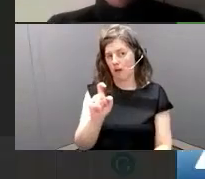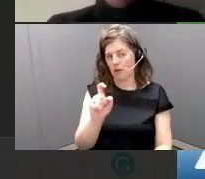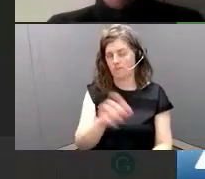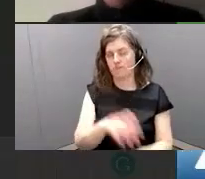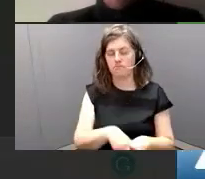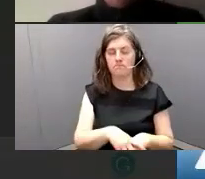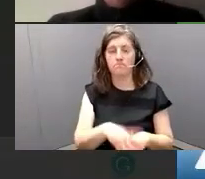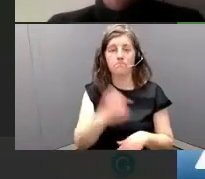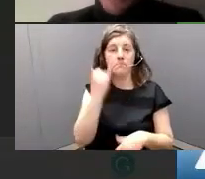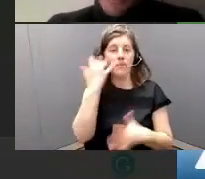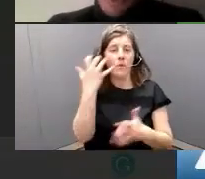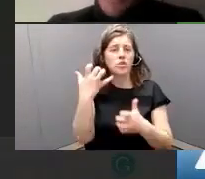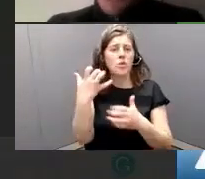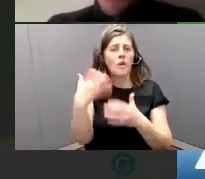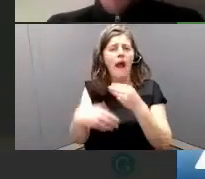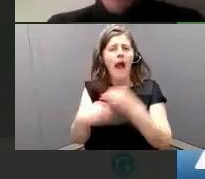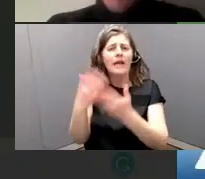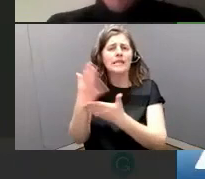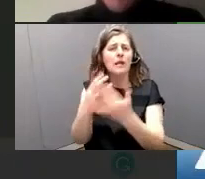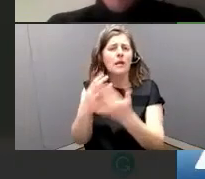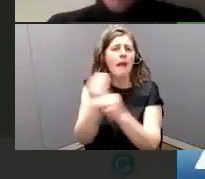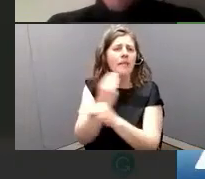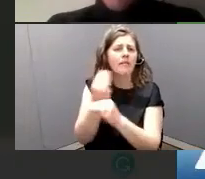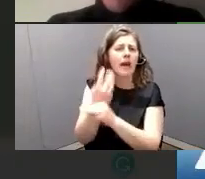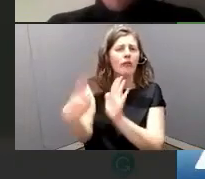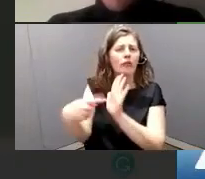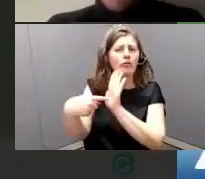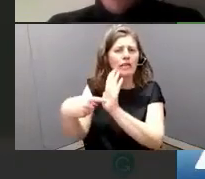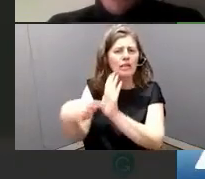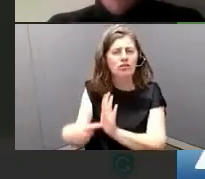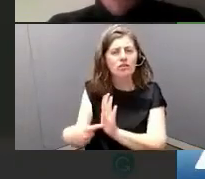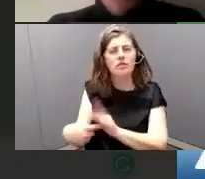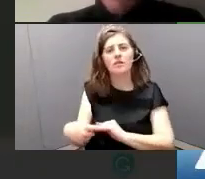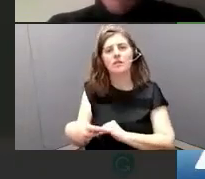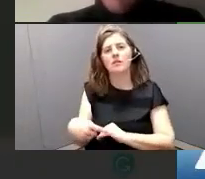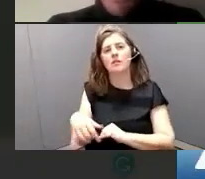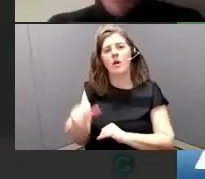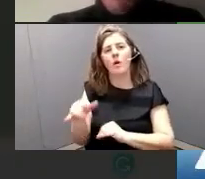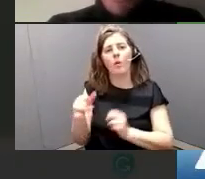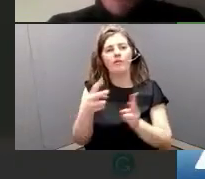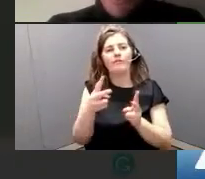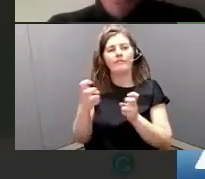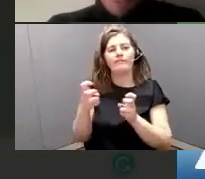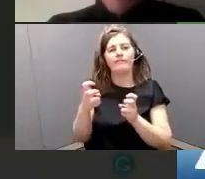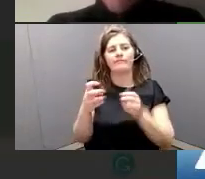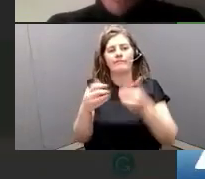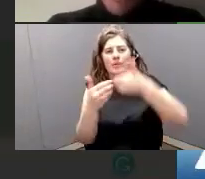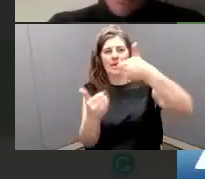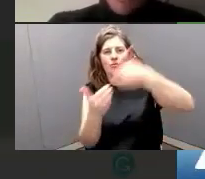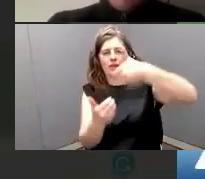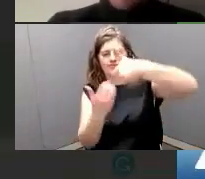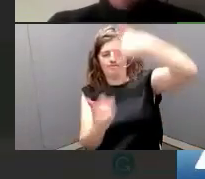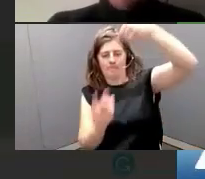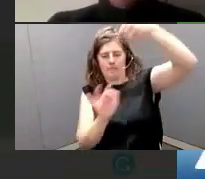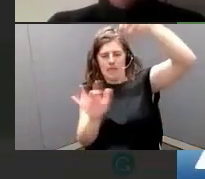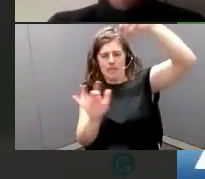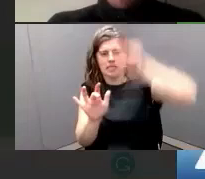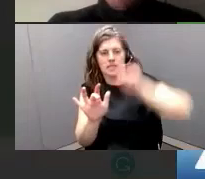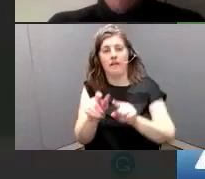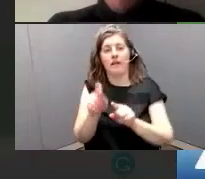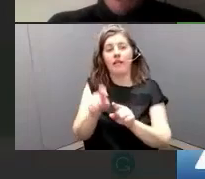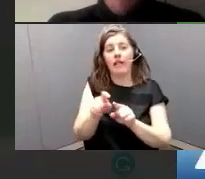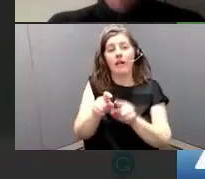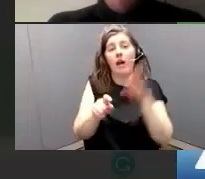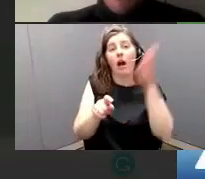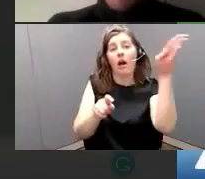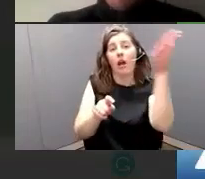add some mathematical notation. Let's insert a couple of line breaks here and click on the next